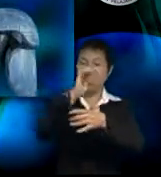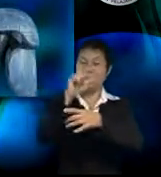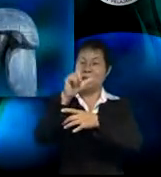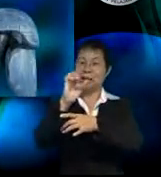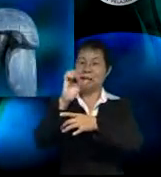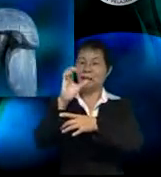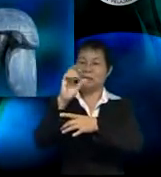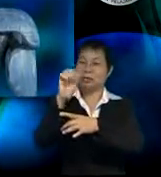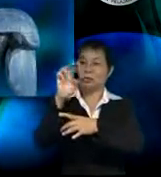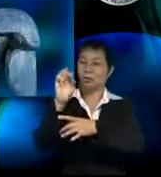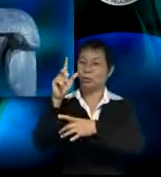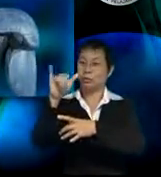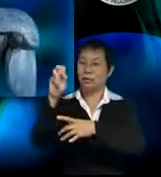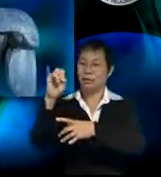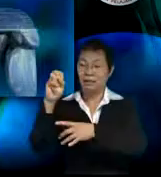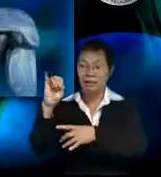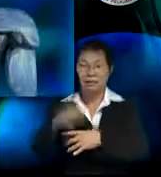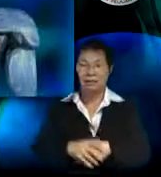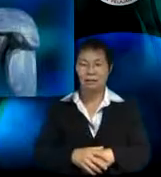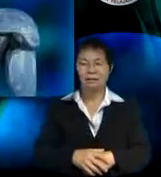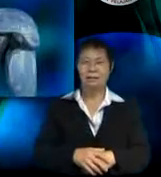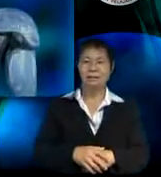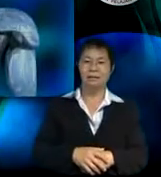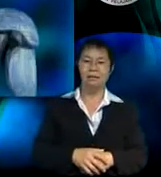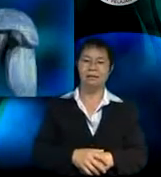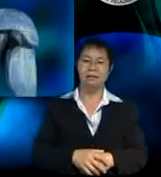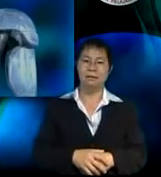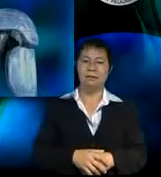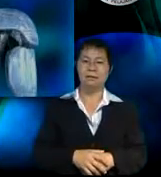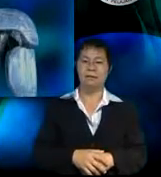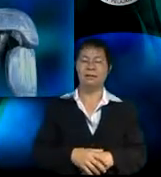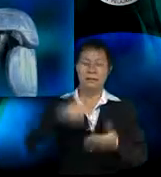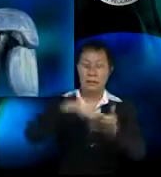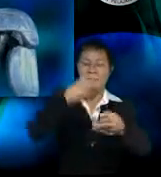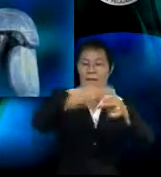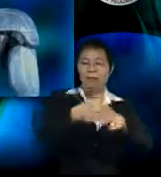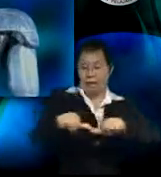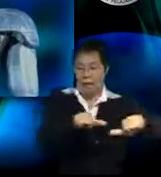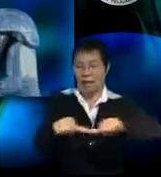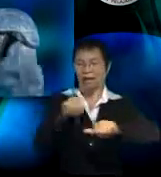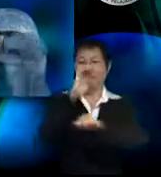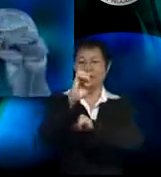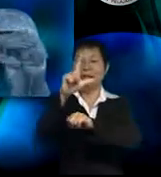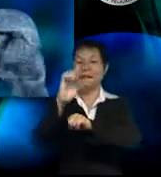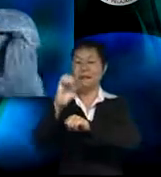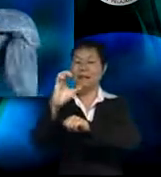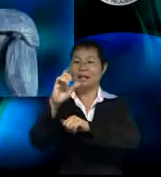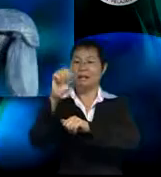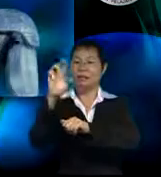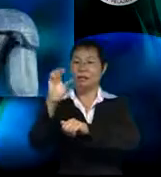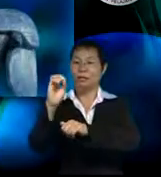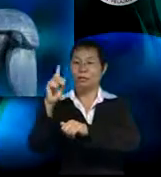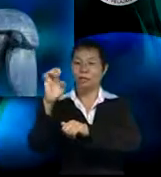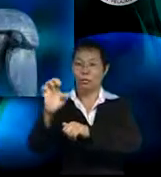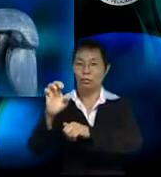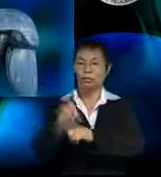Some types of metal electrodes do. These are called active electrodes. Copper, for example, is